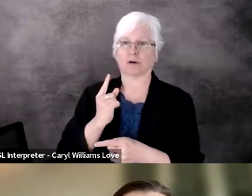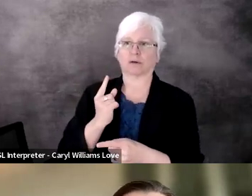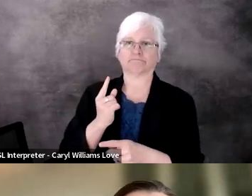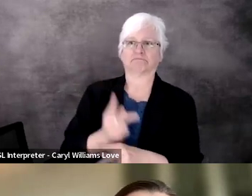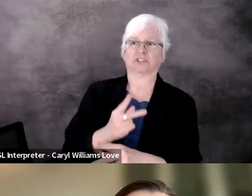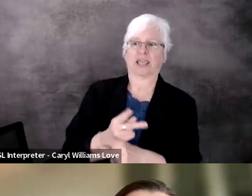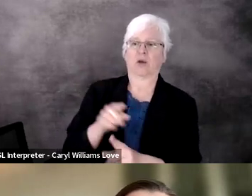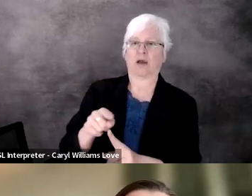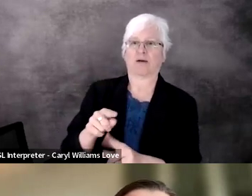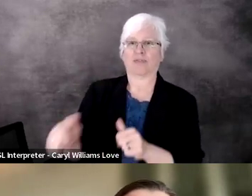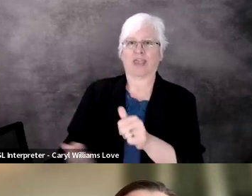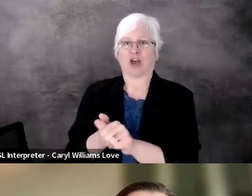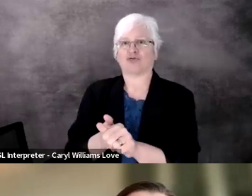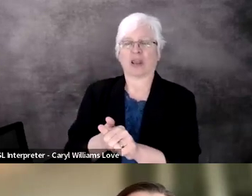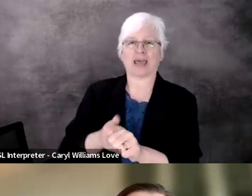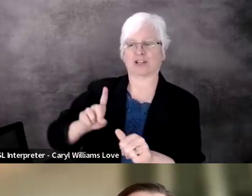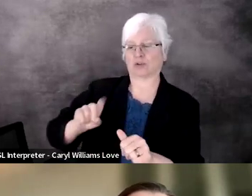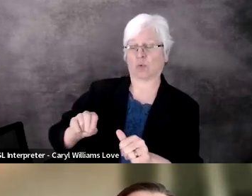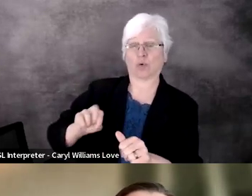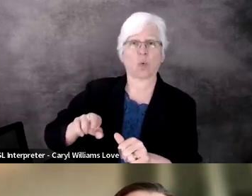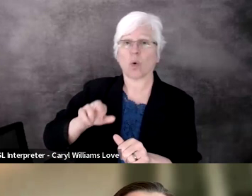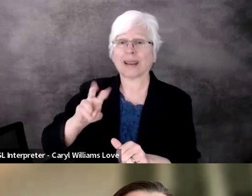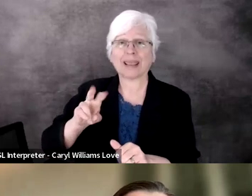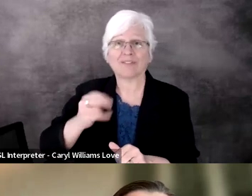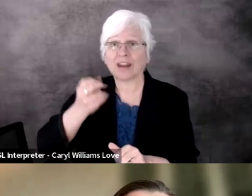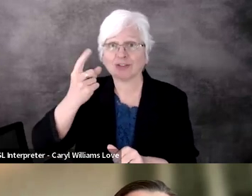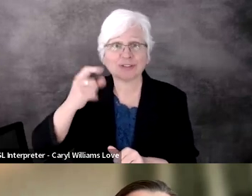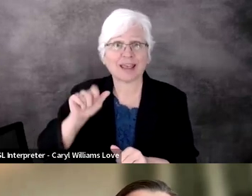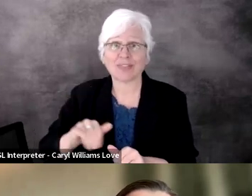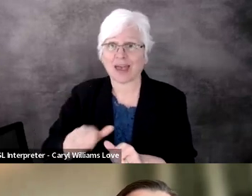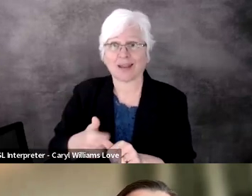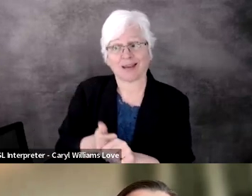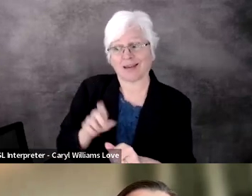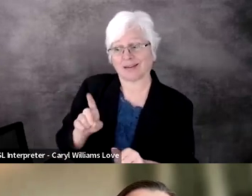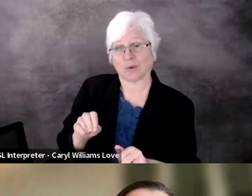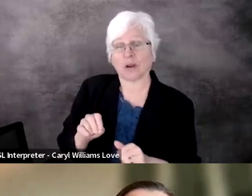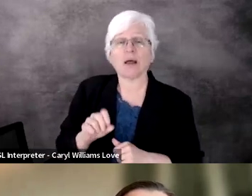what the underlying disorder is. The other comorbidity